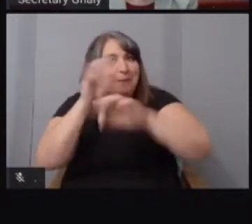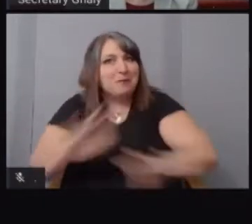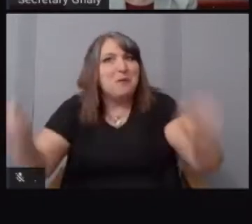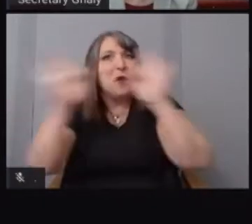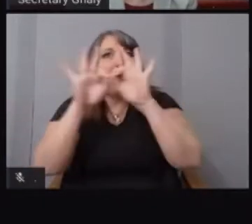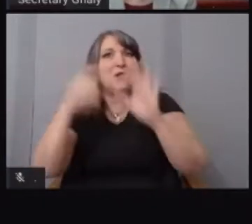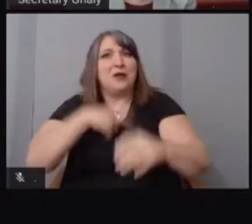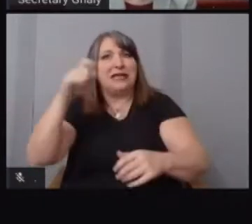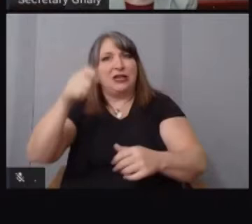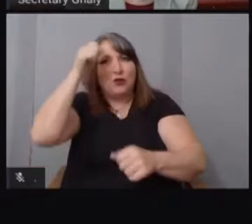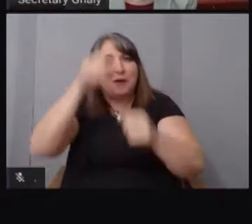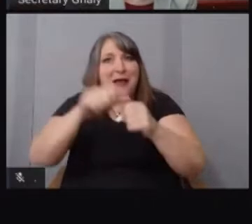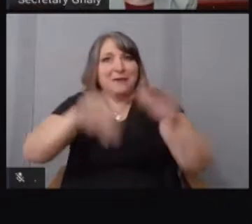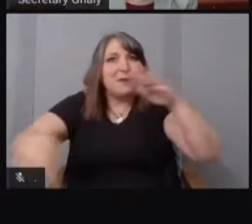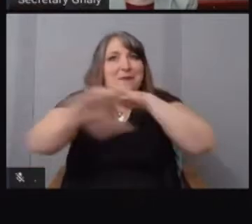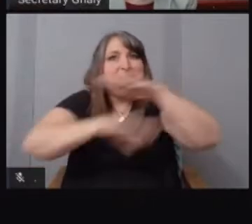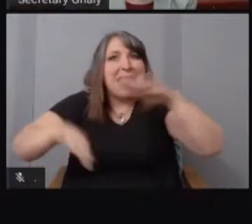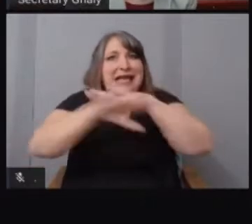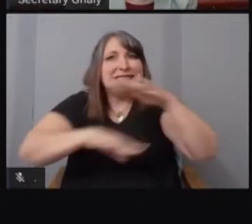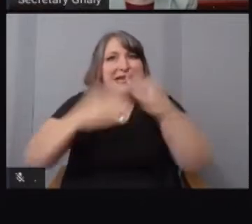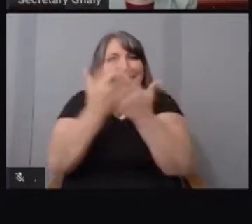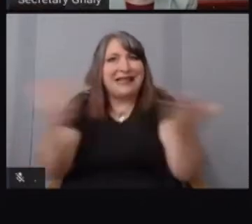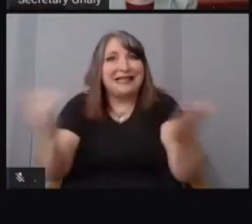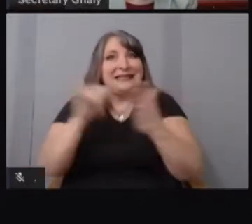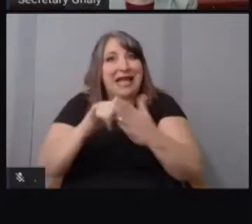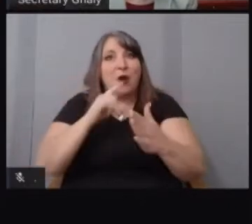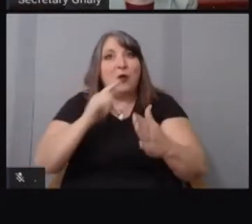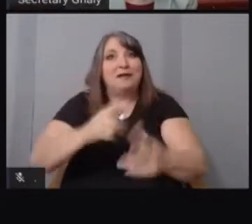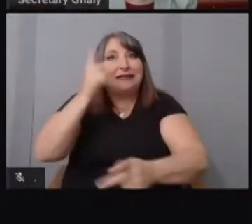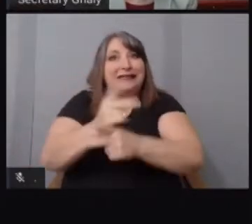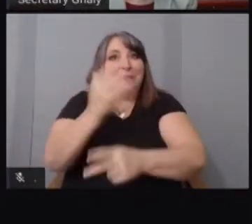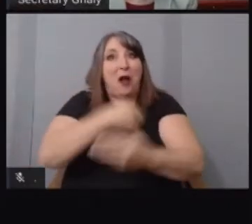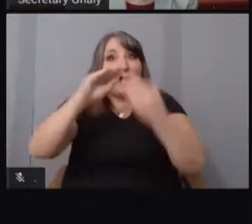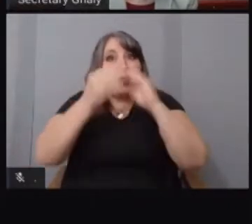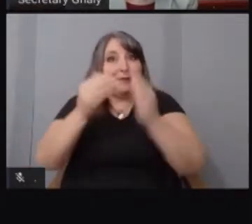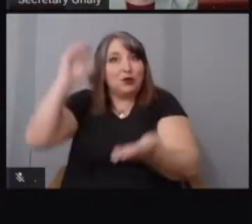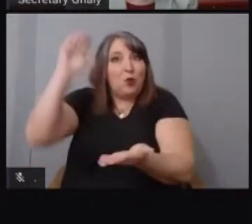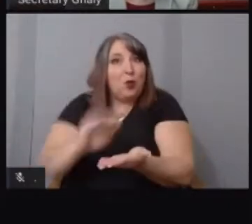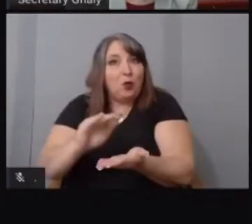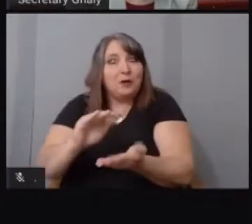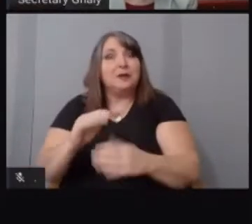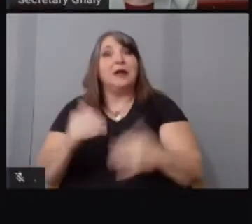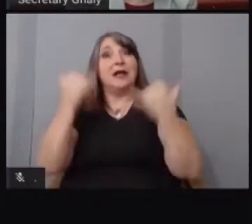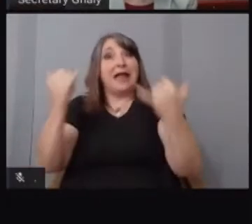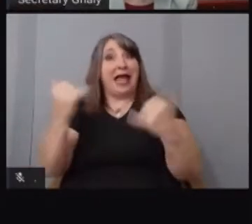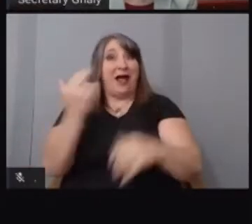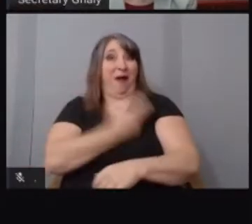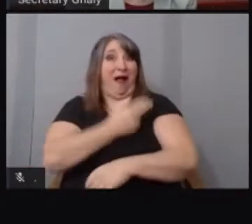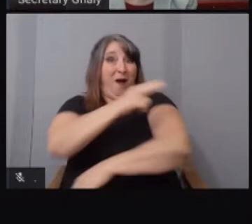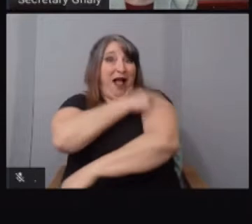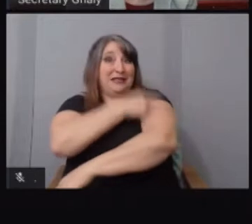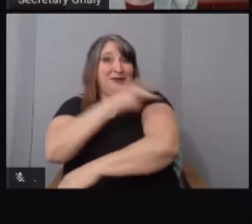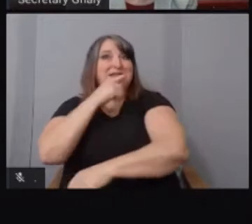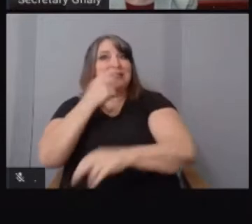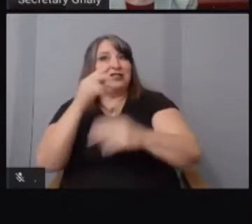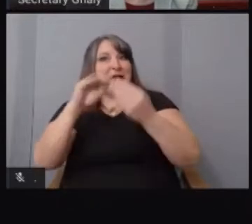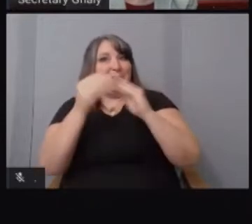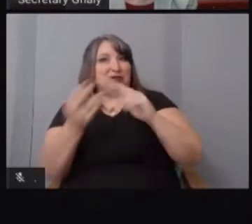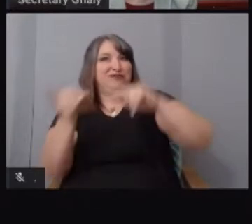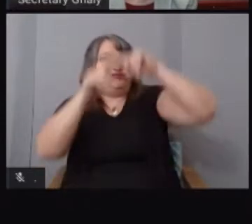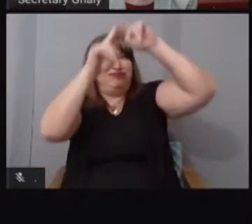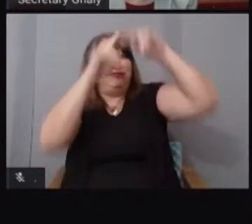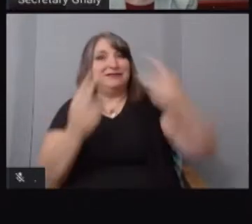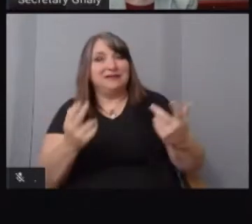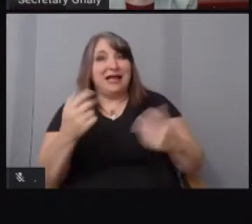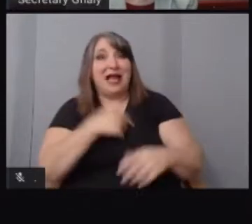the basics that keep our cases low. As I also mentioned just now, our hospitalizations are increasing, and we did